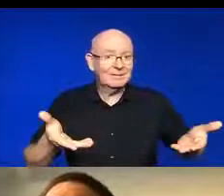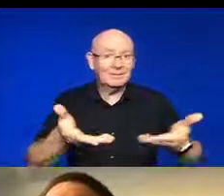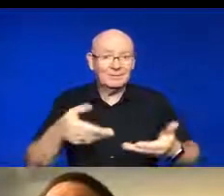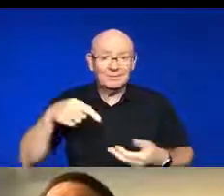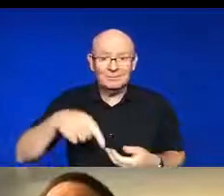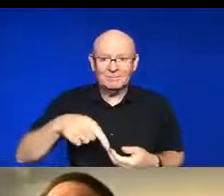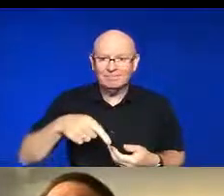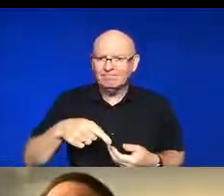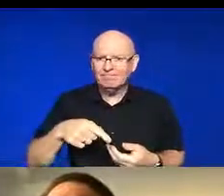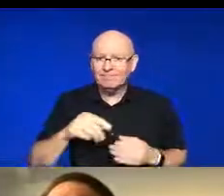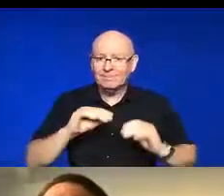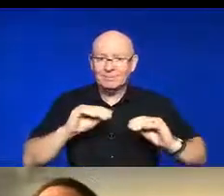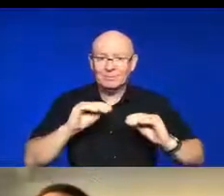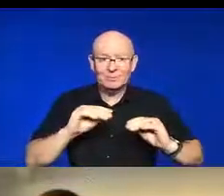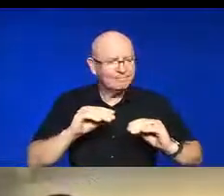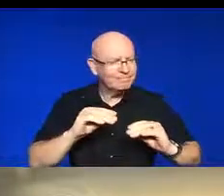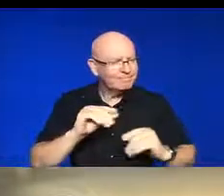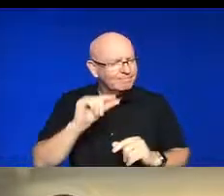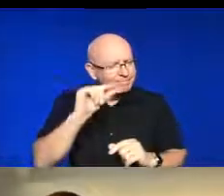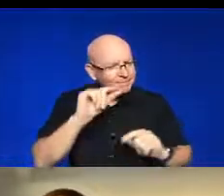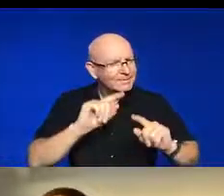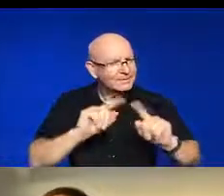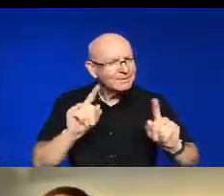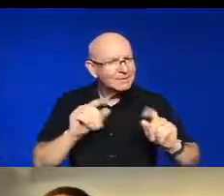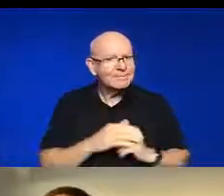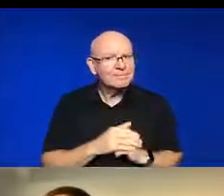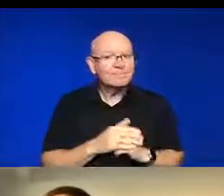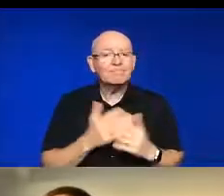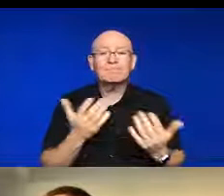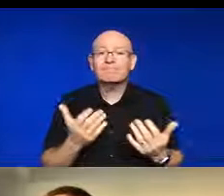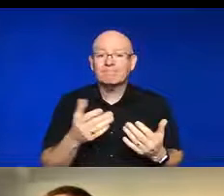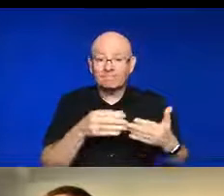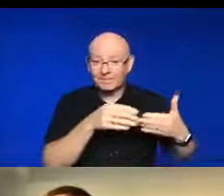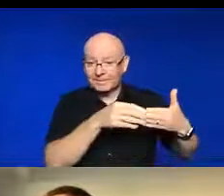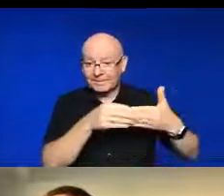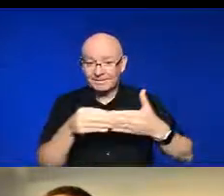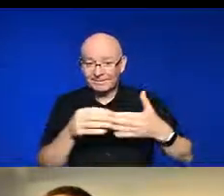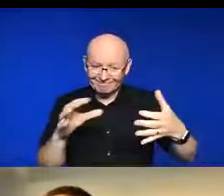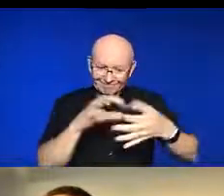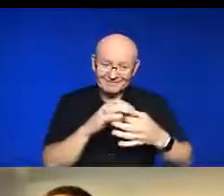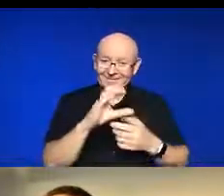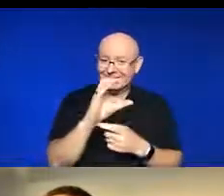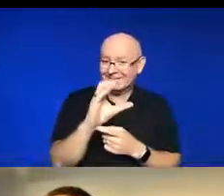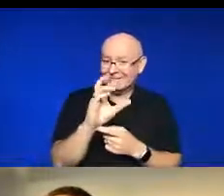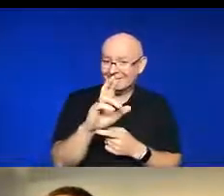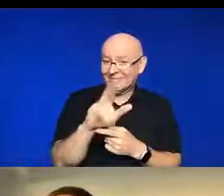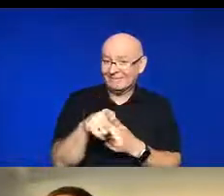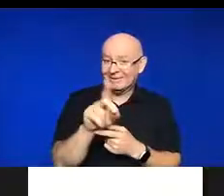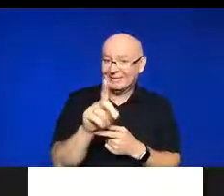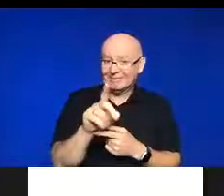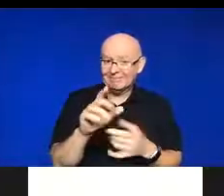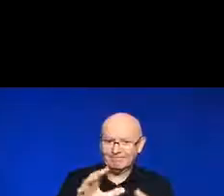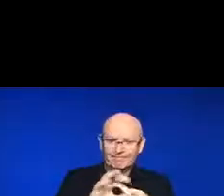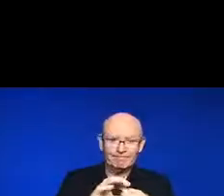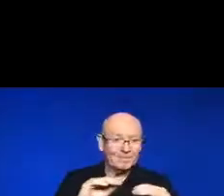persons with disabilities is so much clearer than what the provisions are for social protection. So